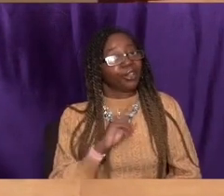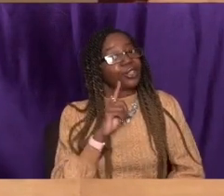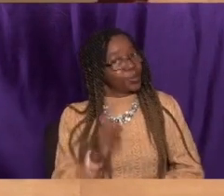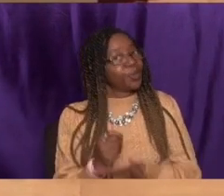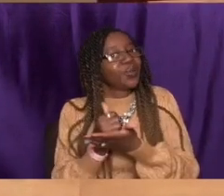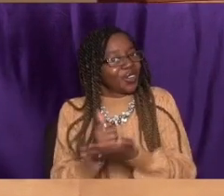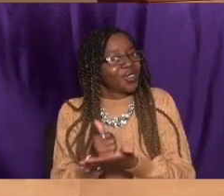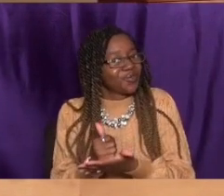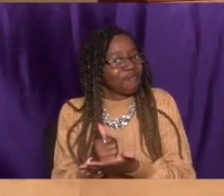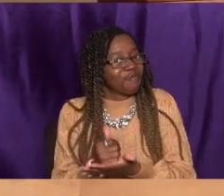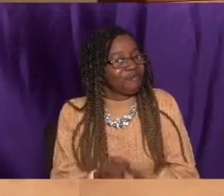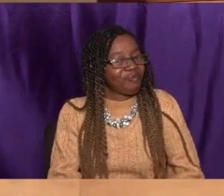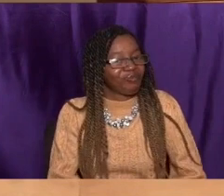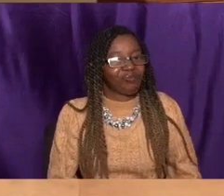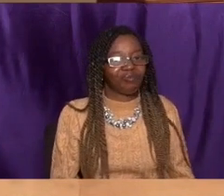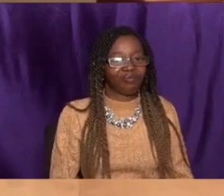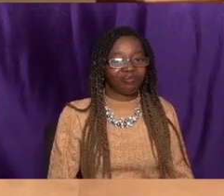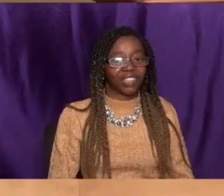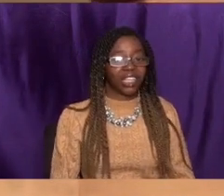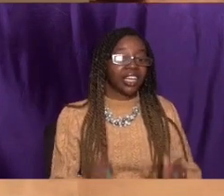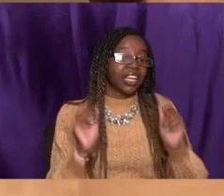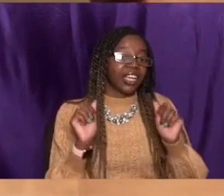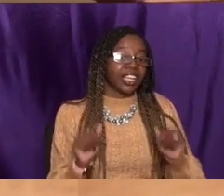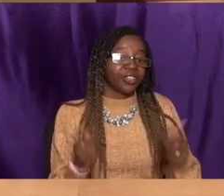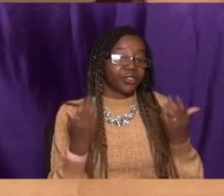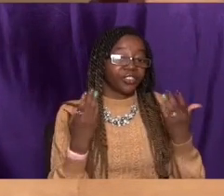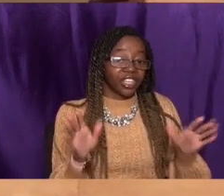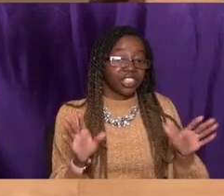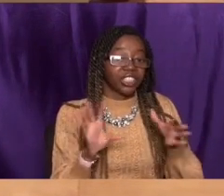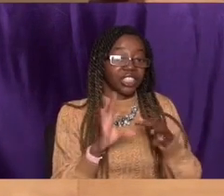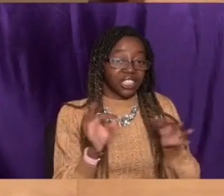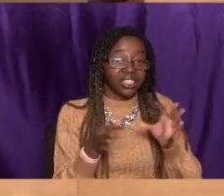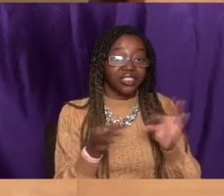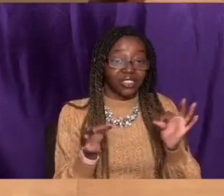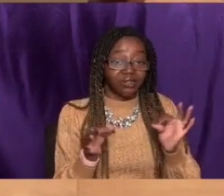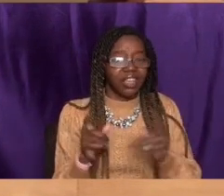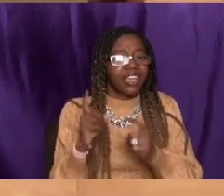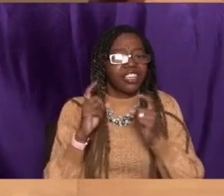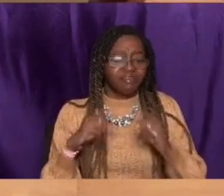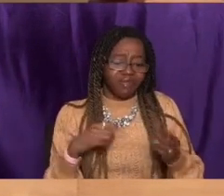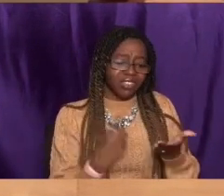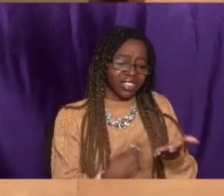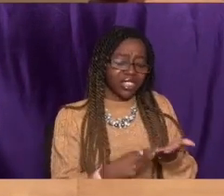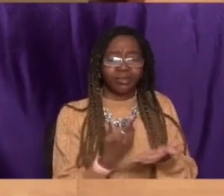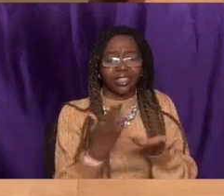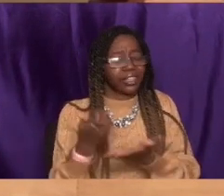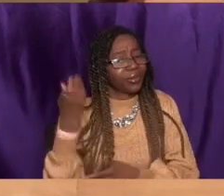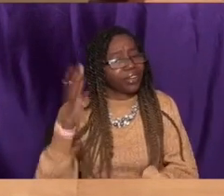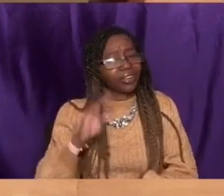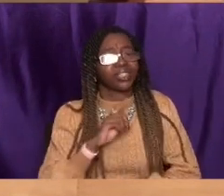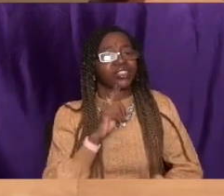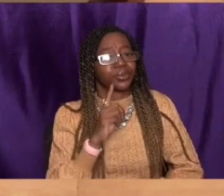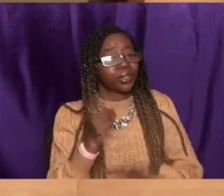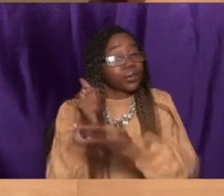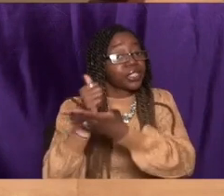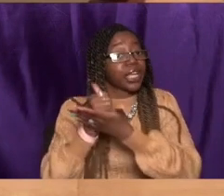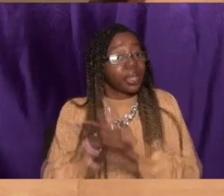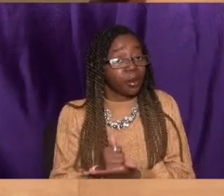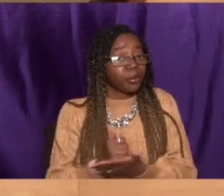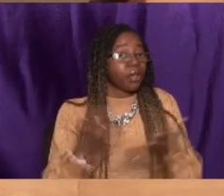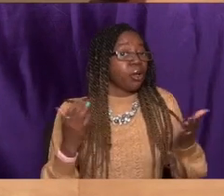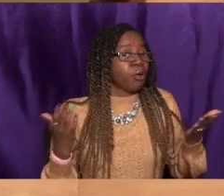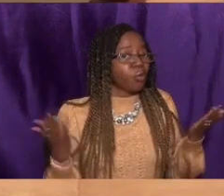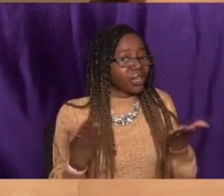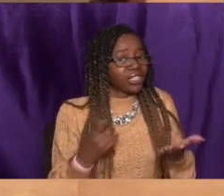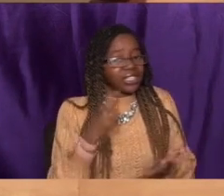help. Could you at least finish the sentence? Give me something here, God, that's really going to help me. What does